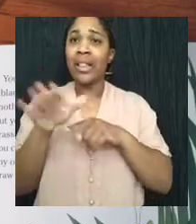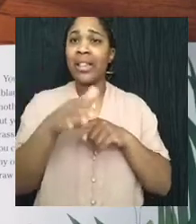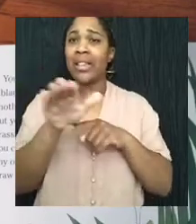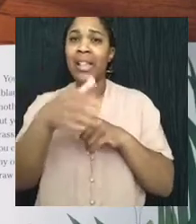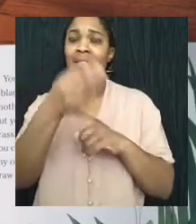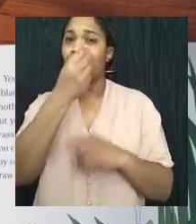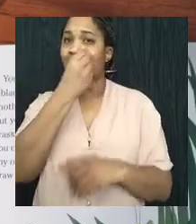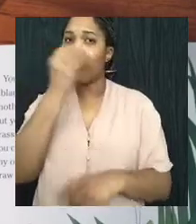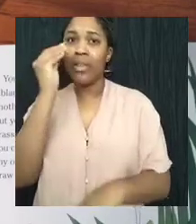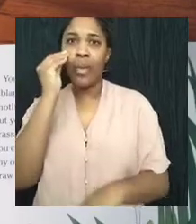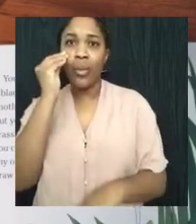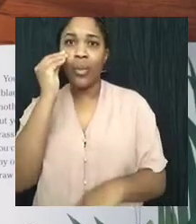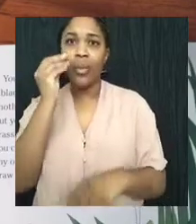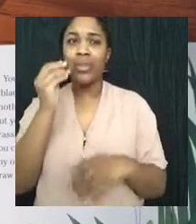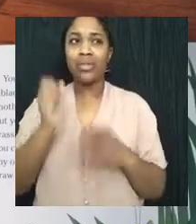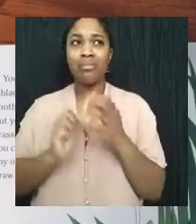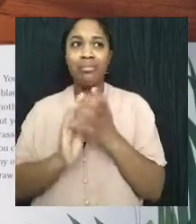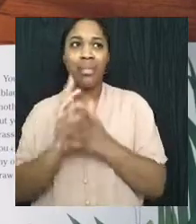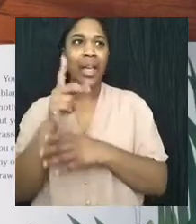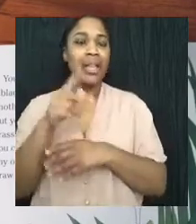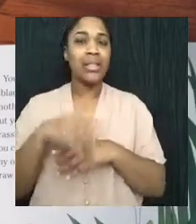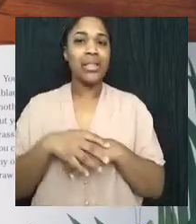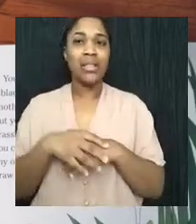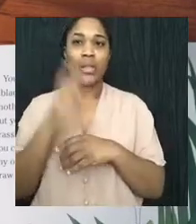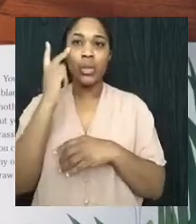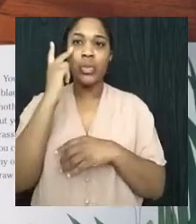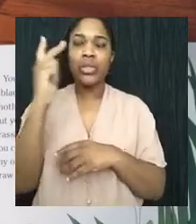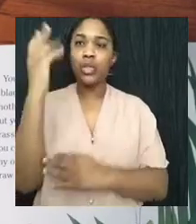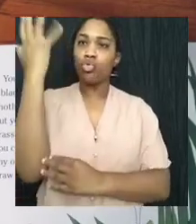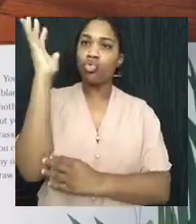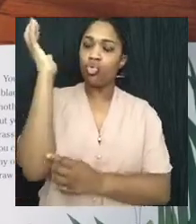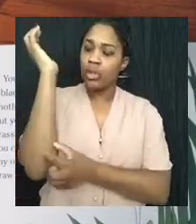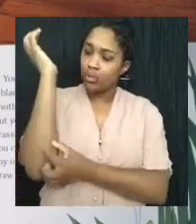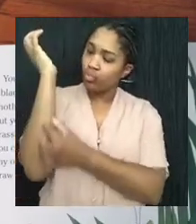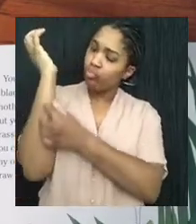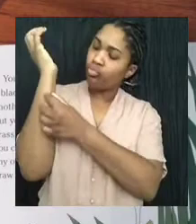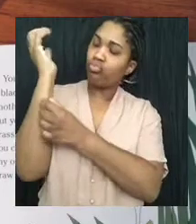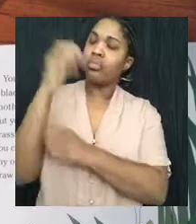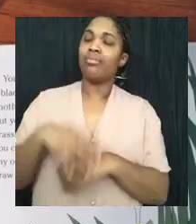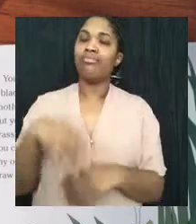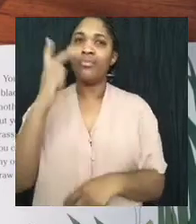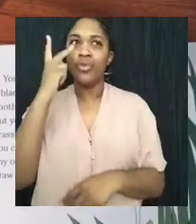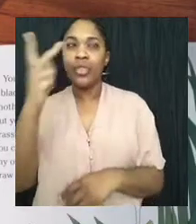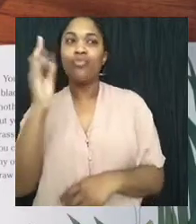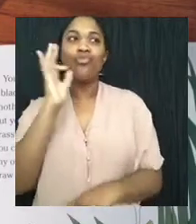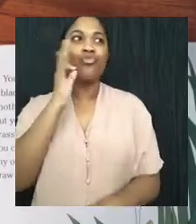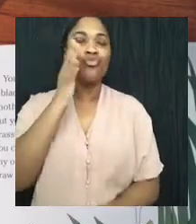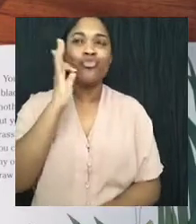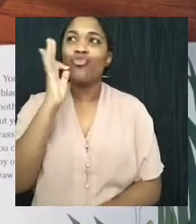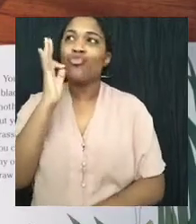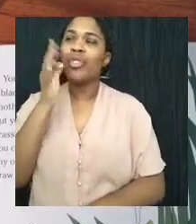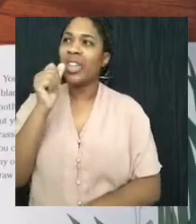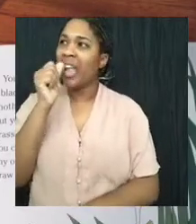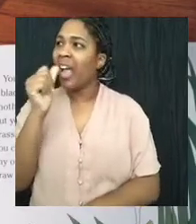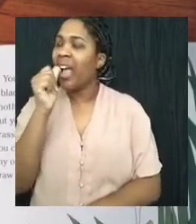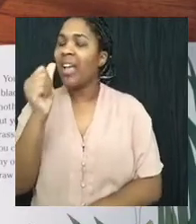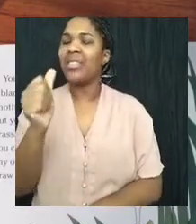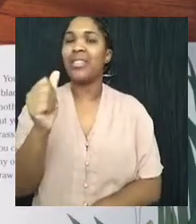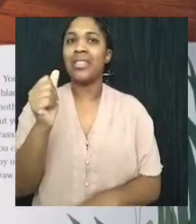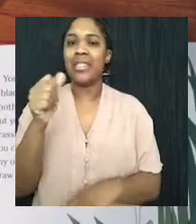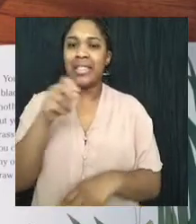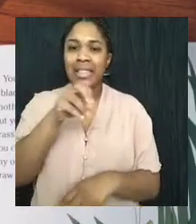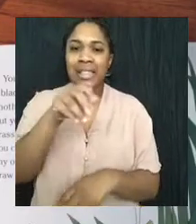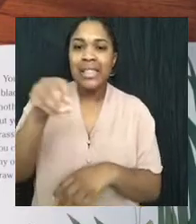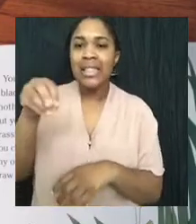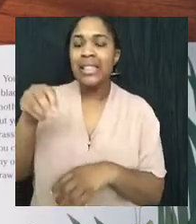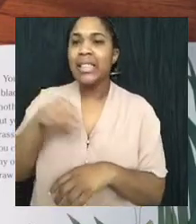flowers of plants. Look at the bark of trees. Look at fruits, nuts, and seeds